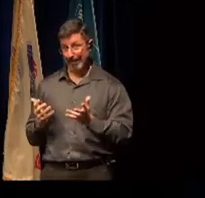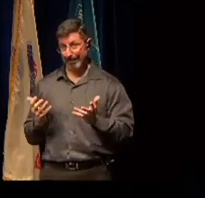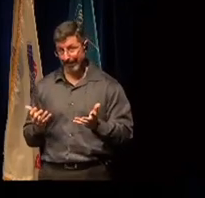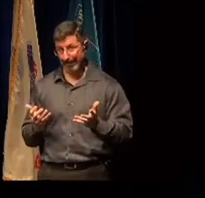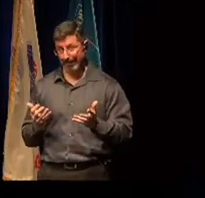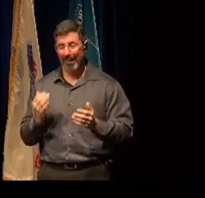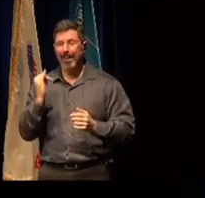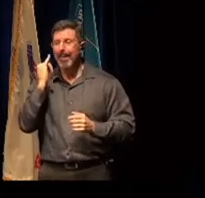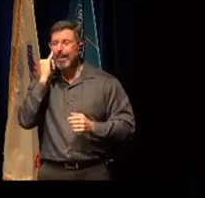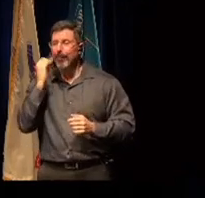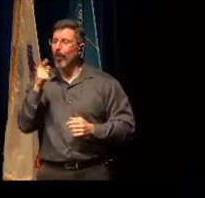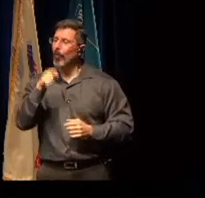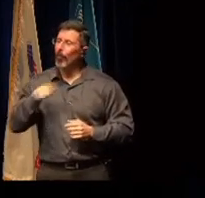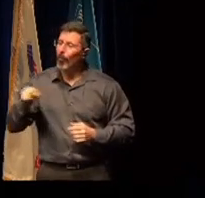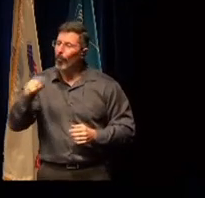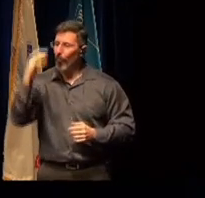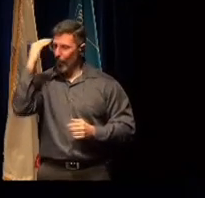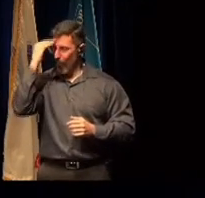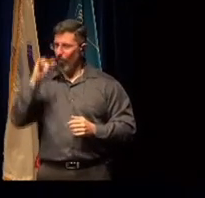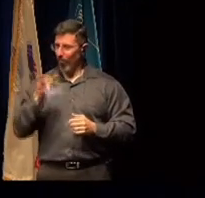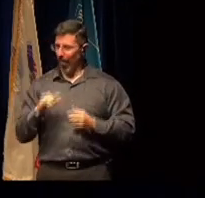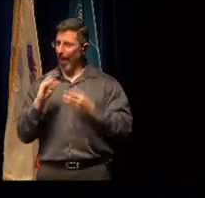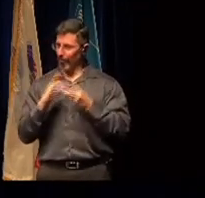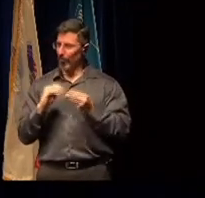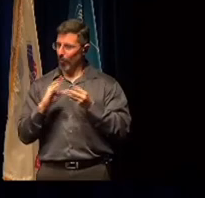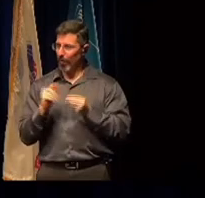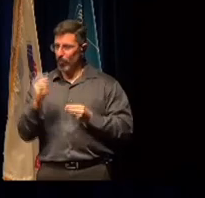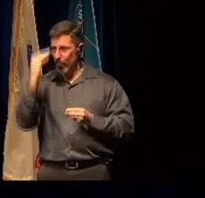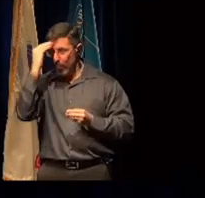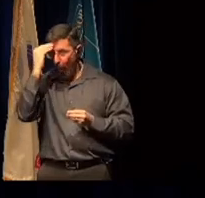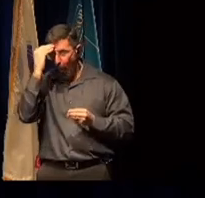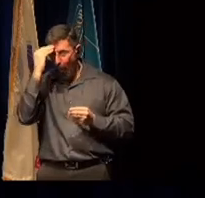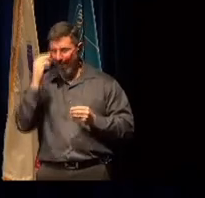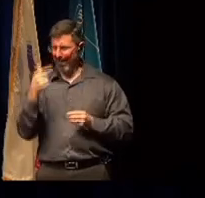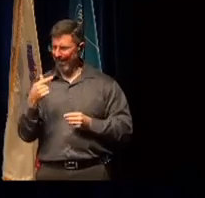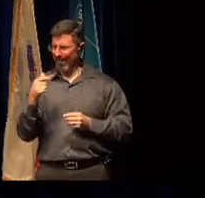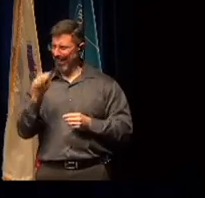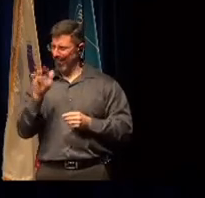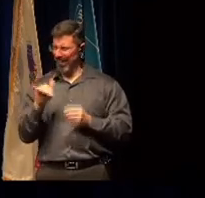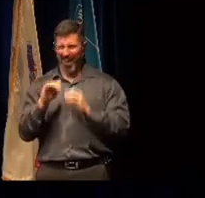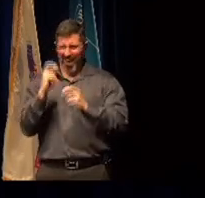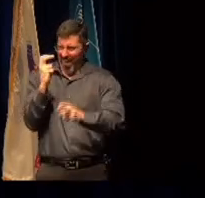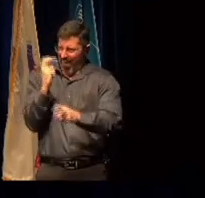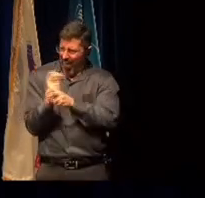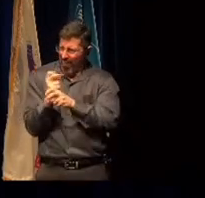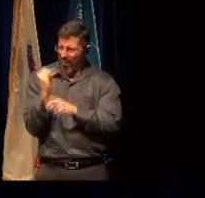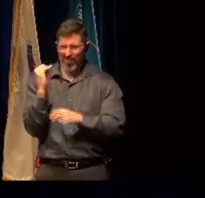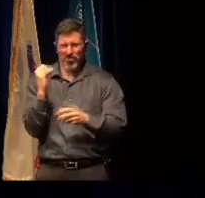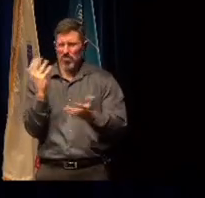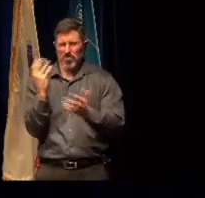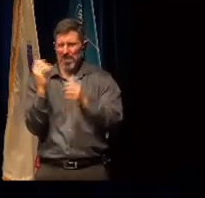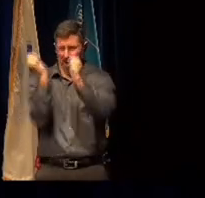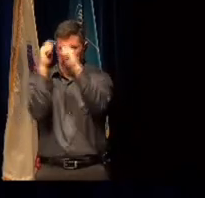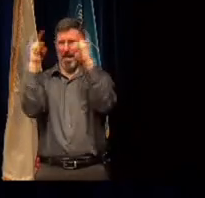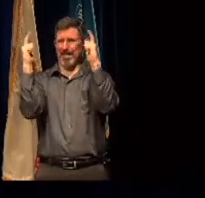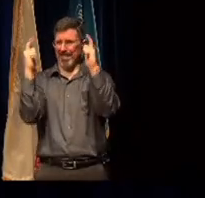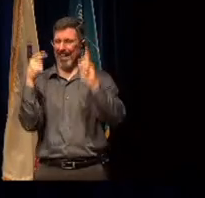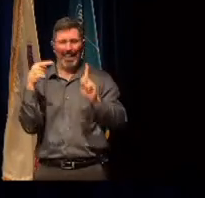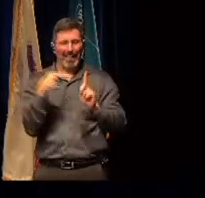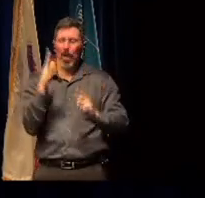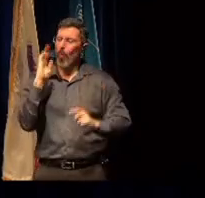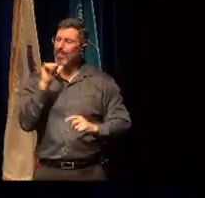you know this story and you know Gary, it's hard to imagine that he was so reluctant to at least say hello to